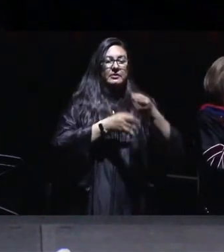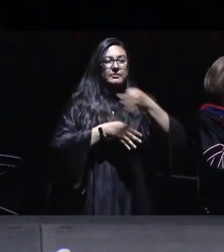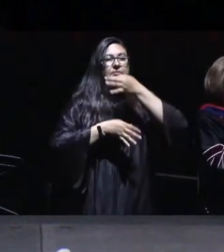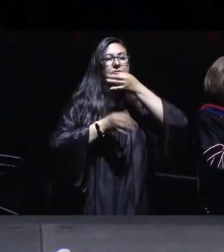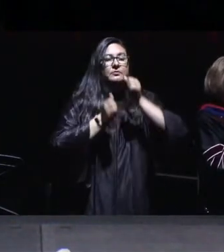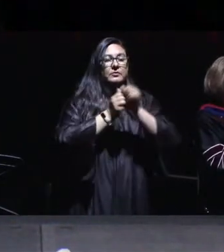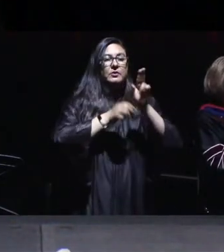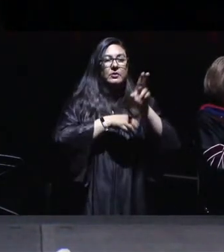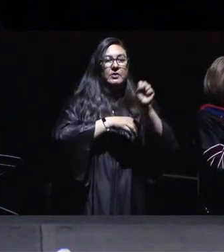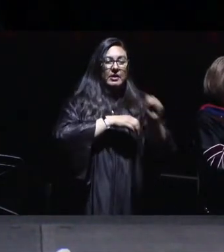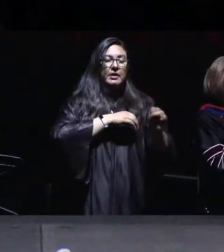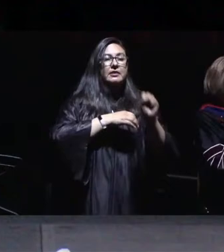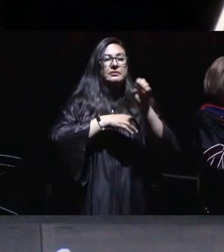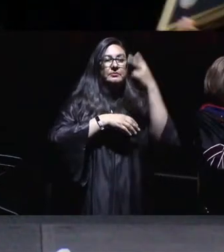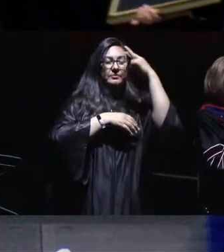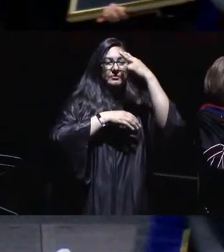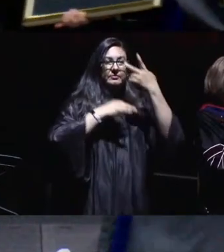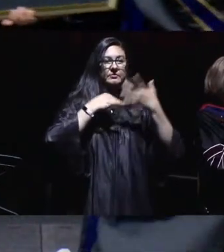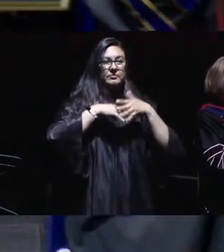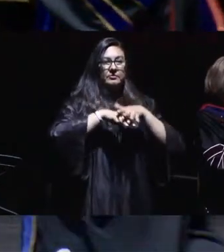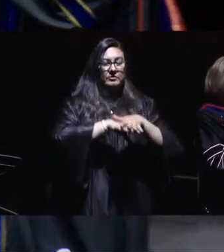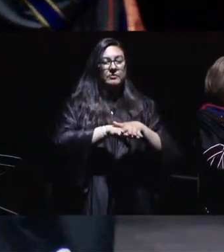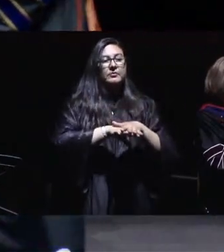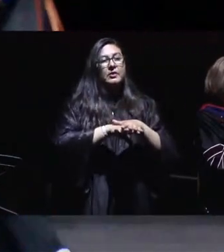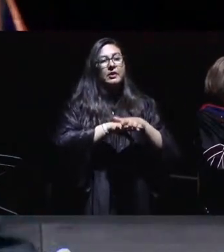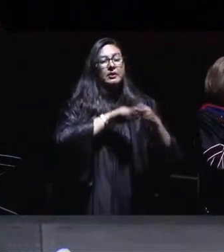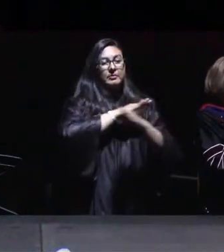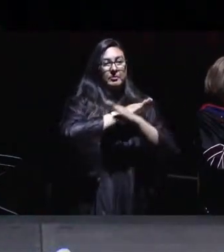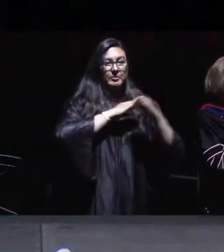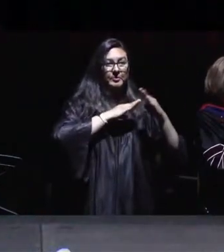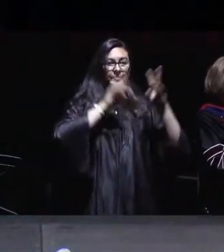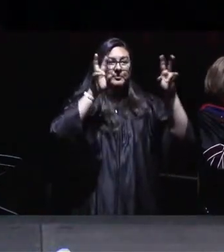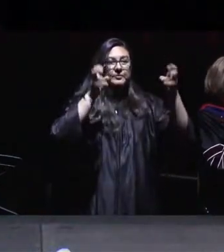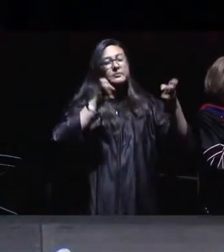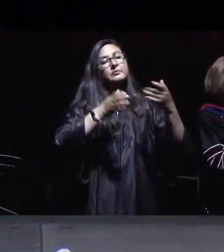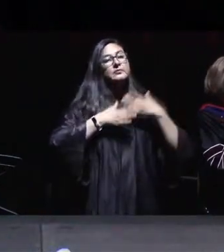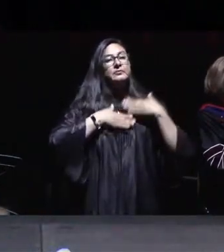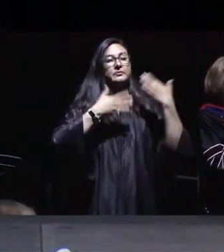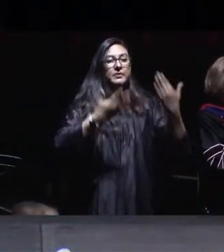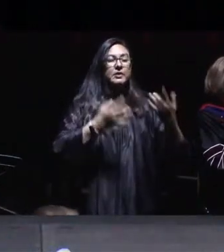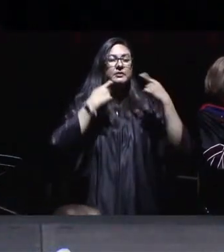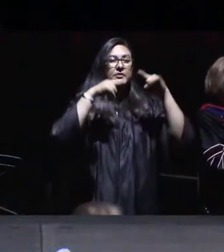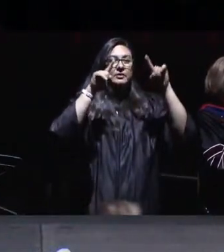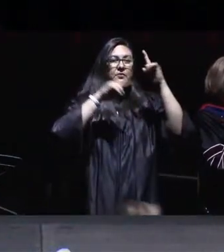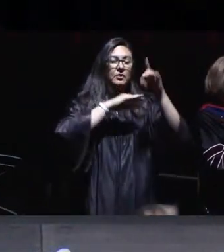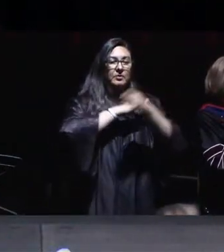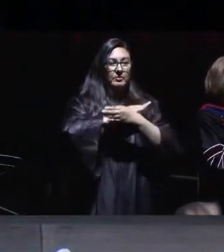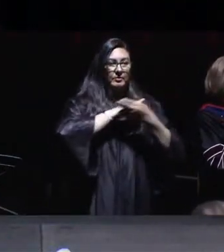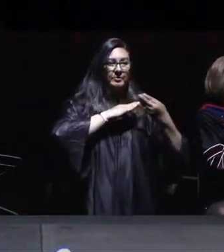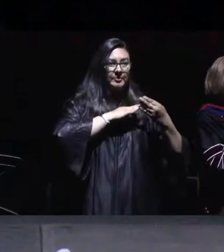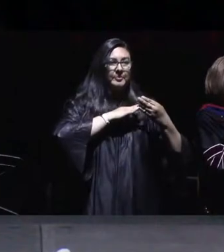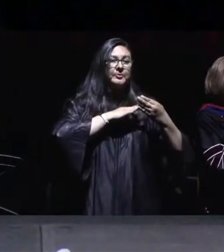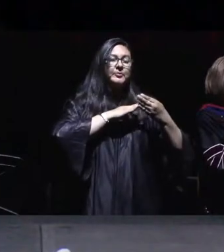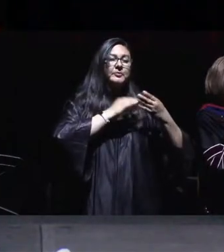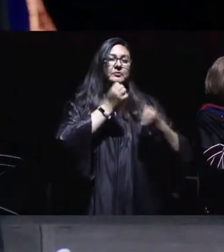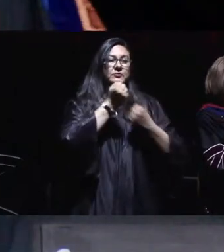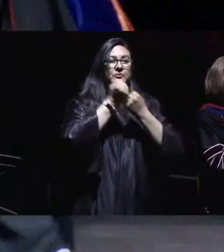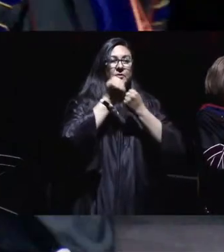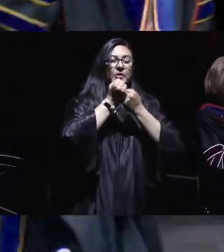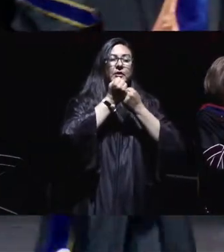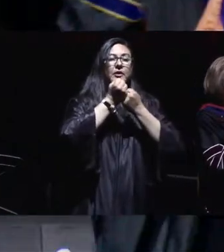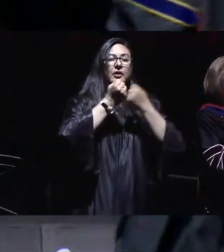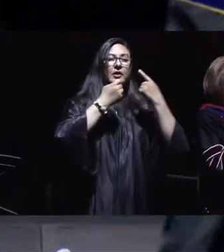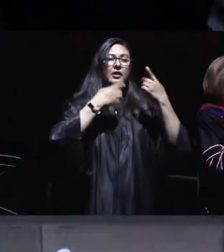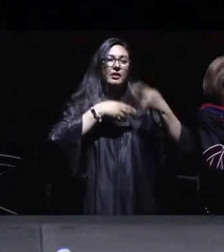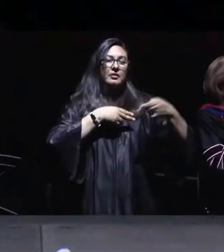on U.S.-Mexico economic integration and border issues, committed to the prosperity of the borderland, advocate for higher